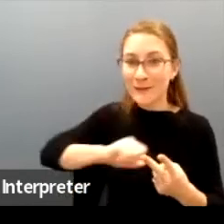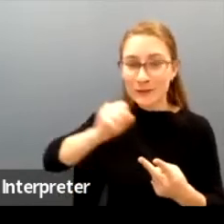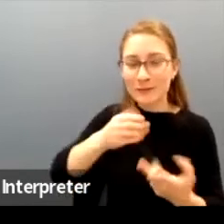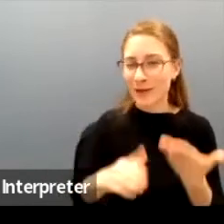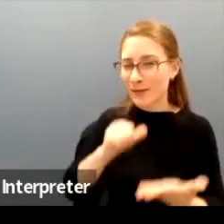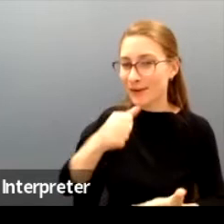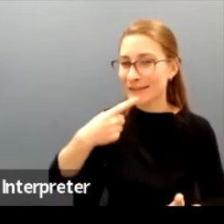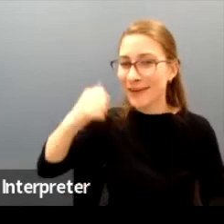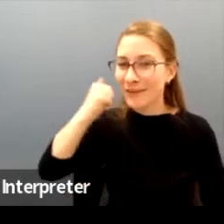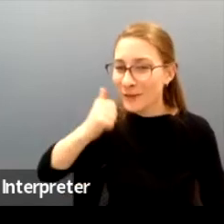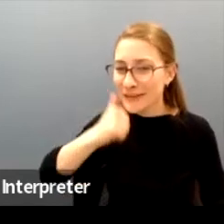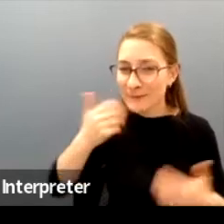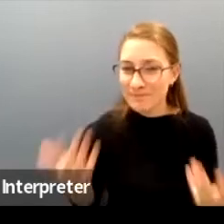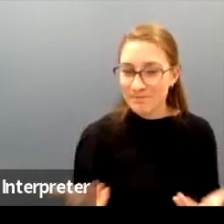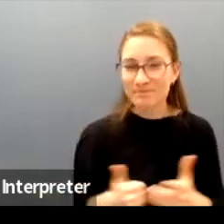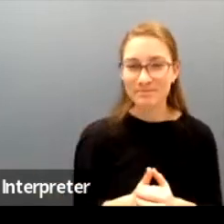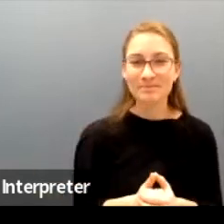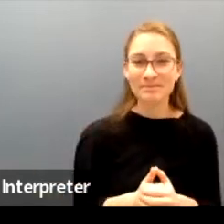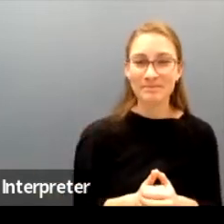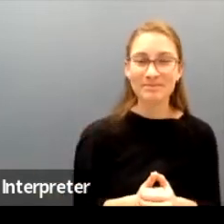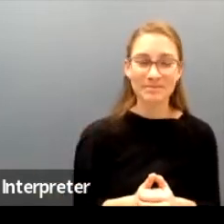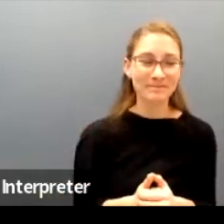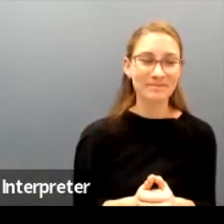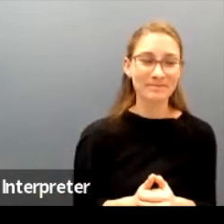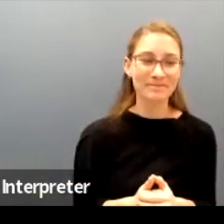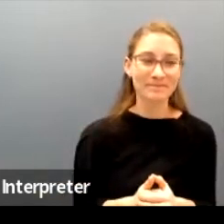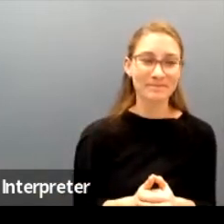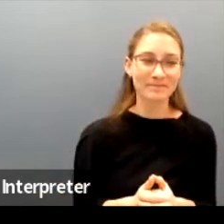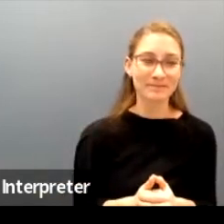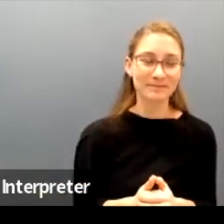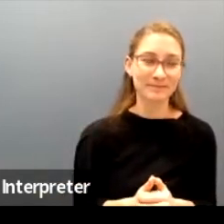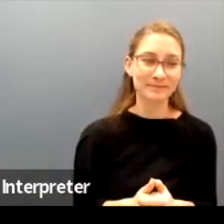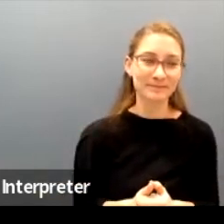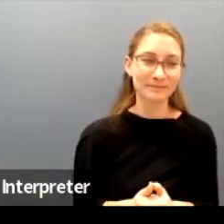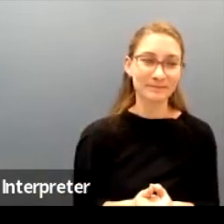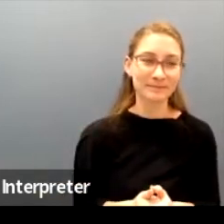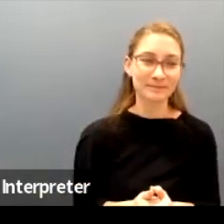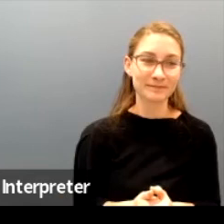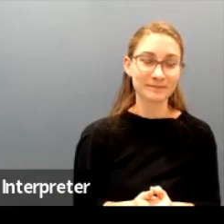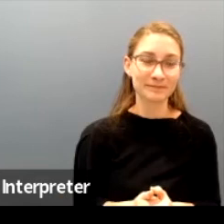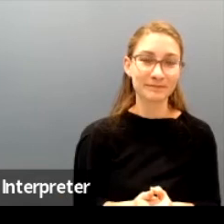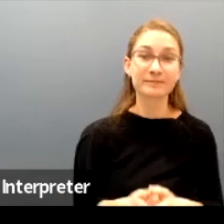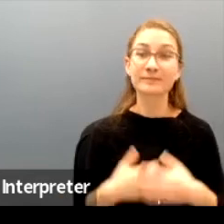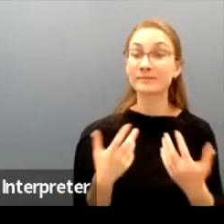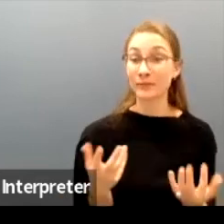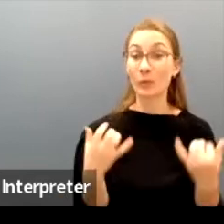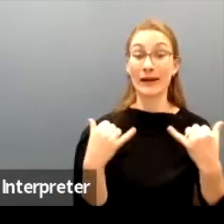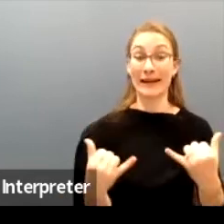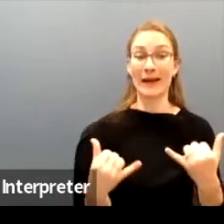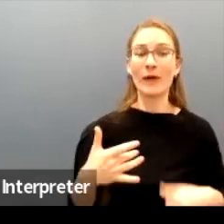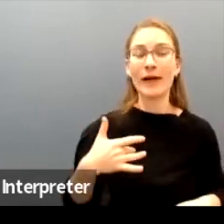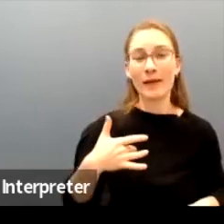for the most part, we're not talking about ice cream on the daily. right, so usually this is kind of where I ask you guys to